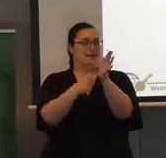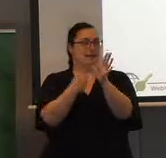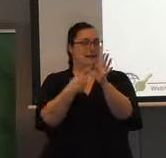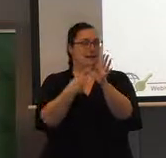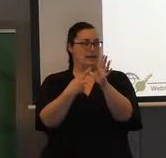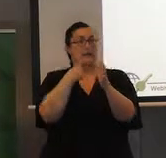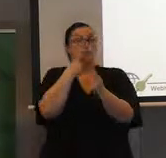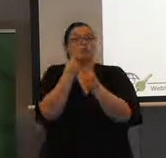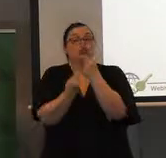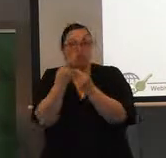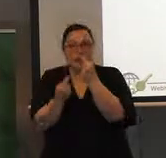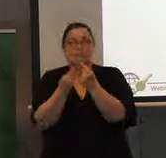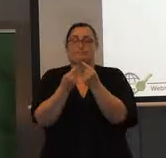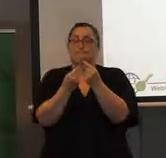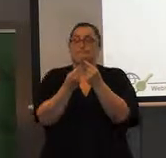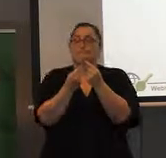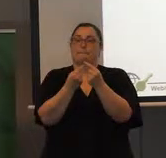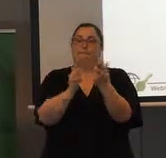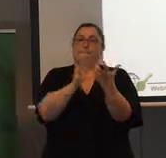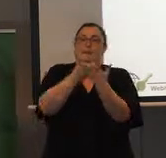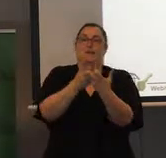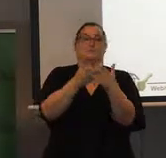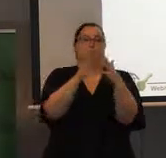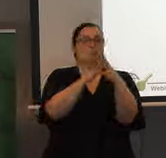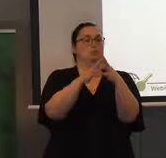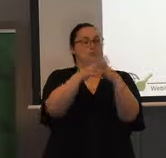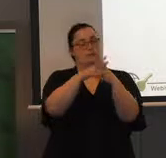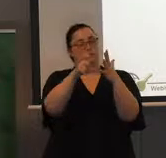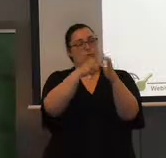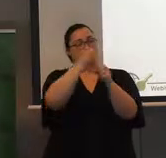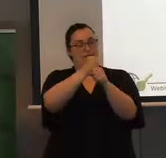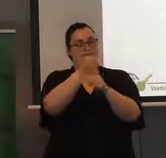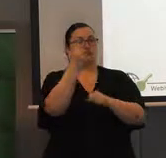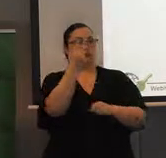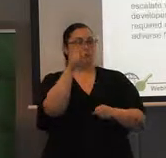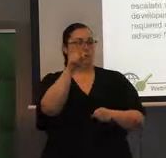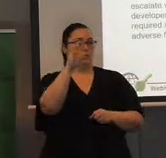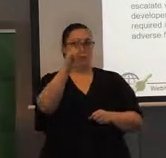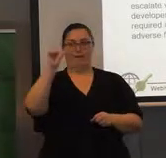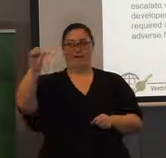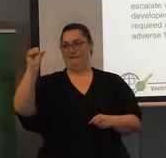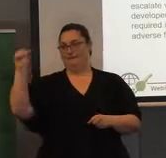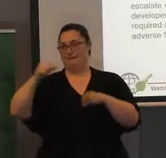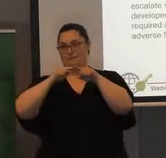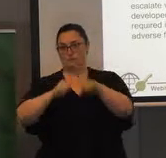that describes that this website is WCAG 2 AA compliant. Top of the list.